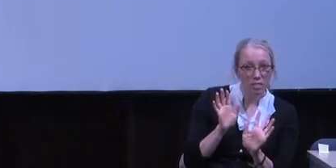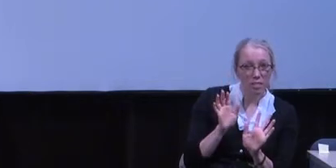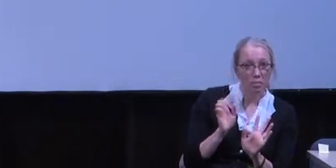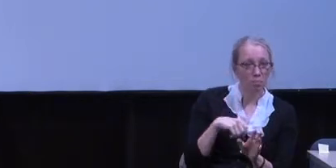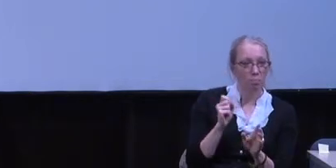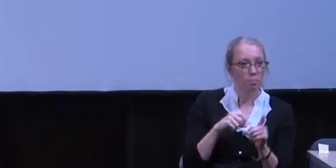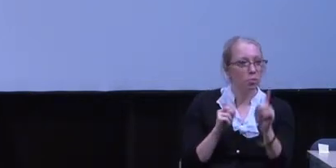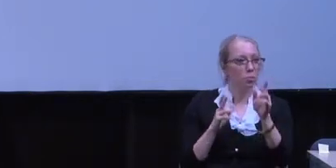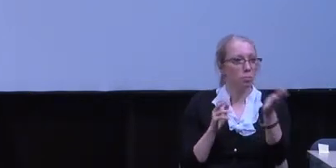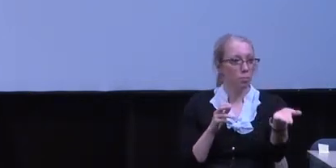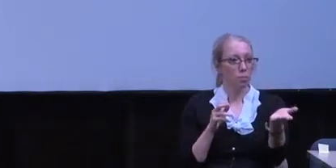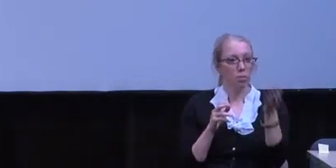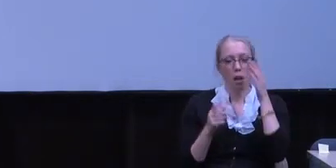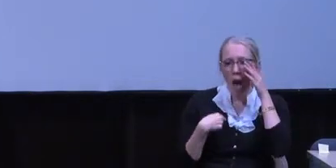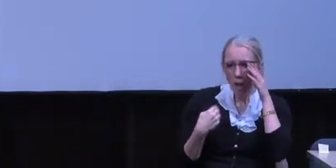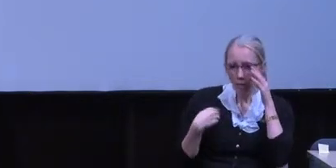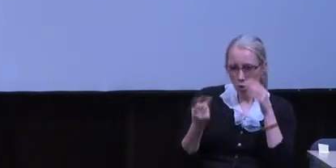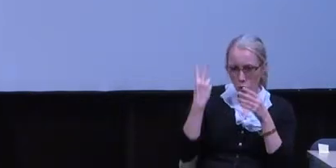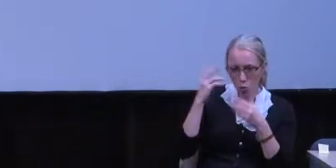Yes.